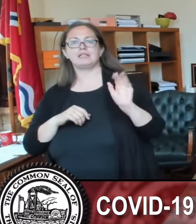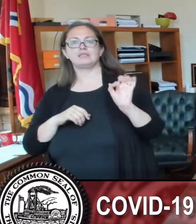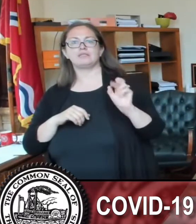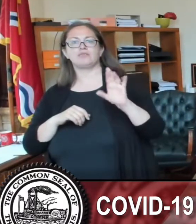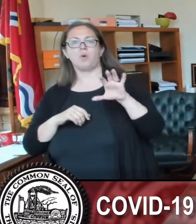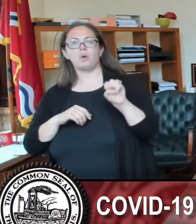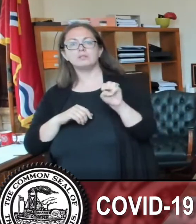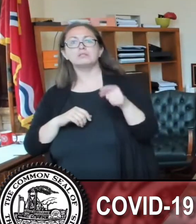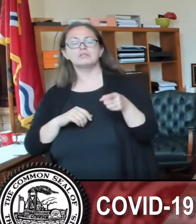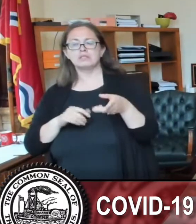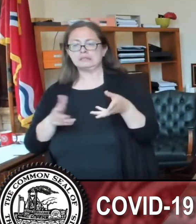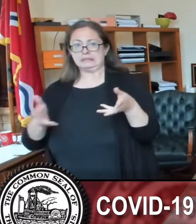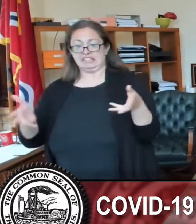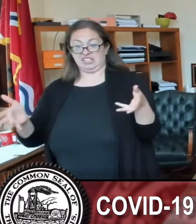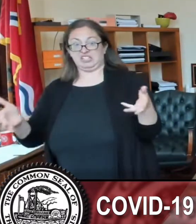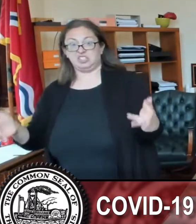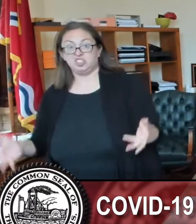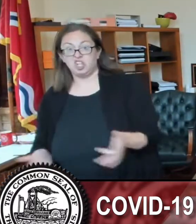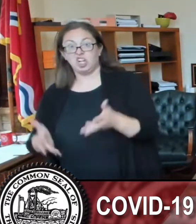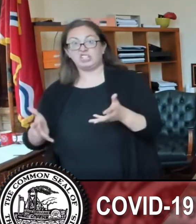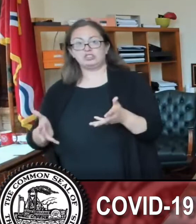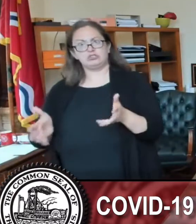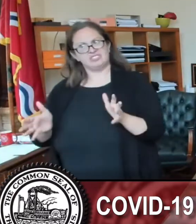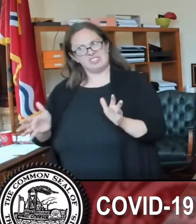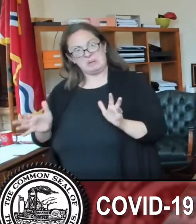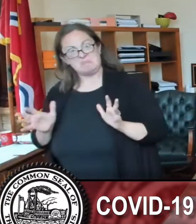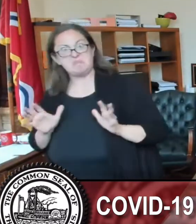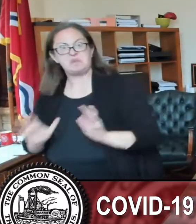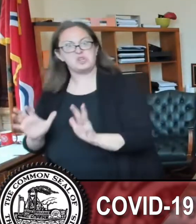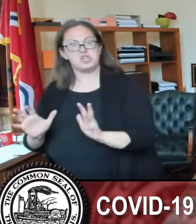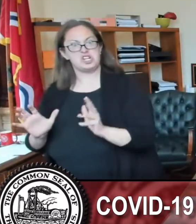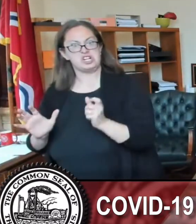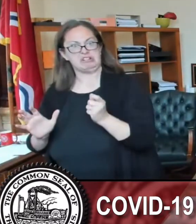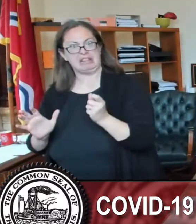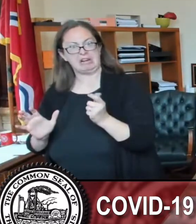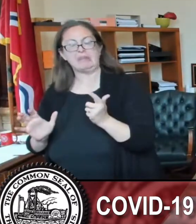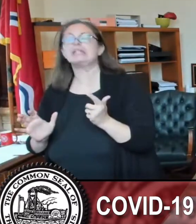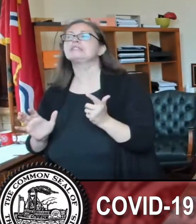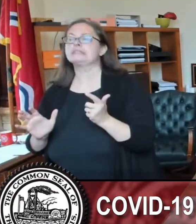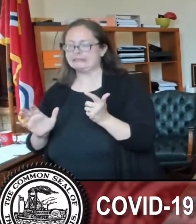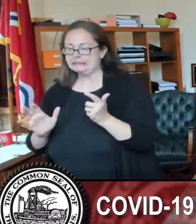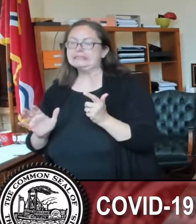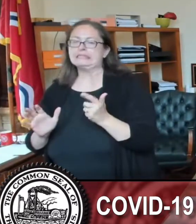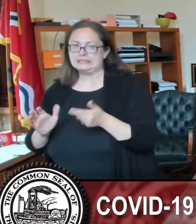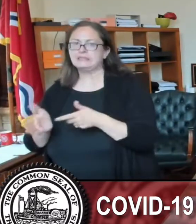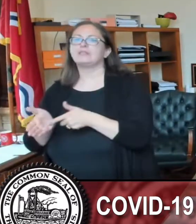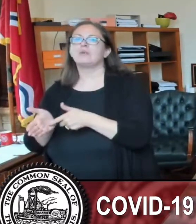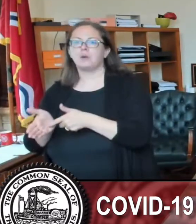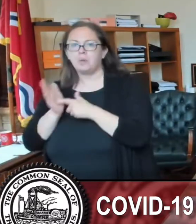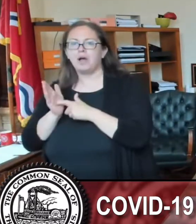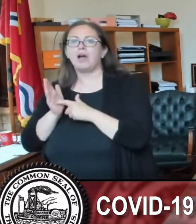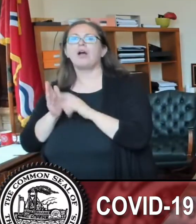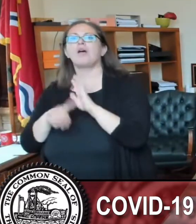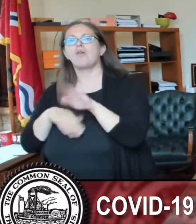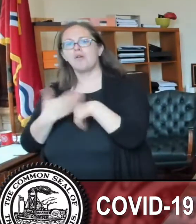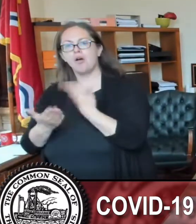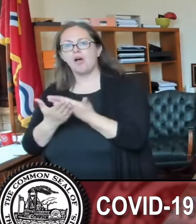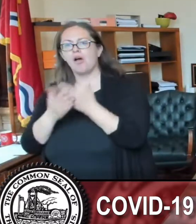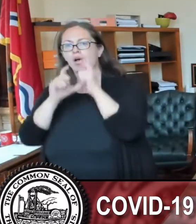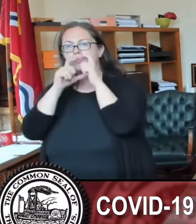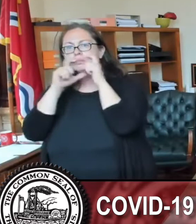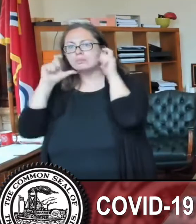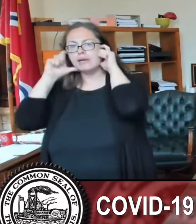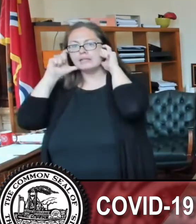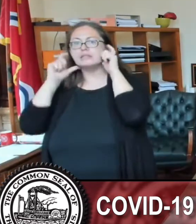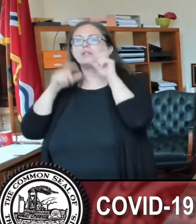encouraged us, maybe even pushed us a little, to require that everybody wear a mask when